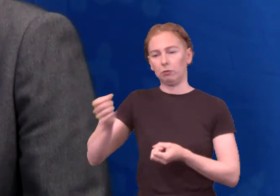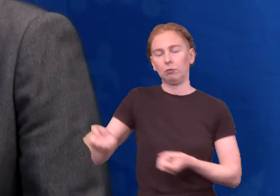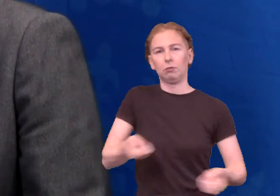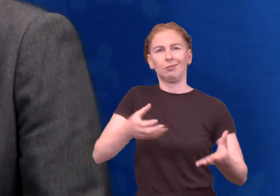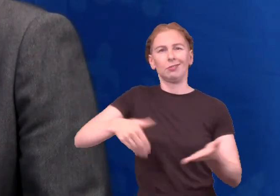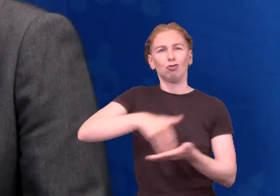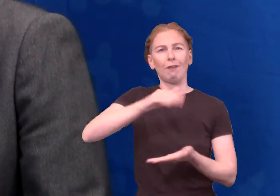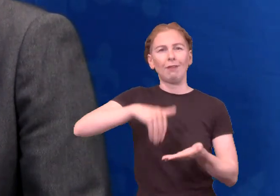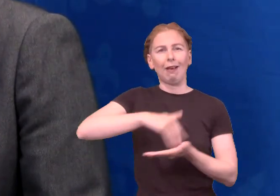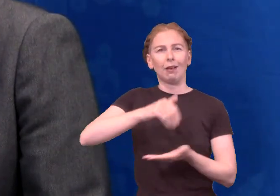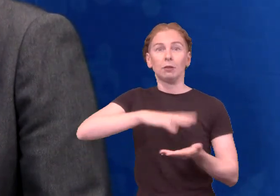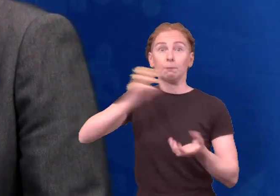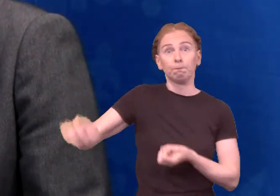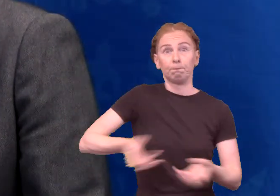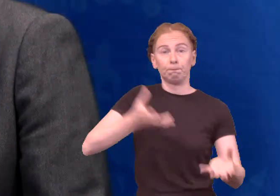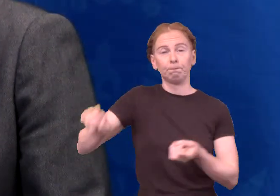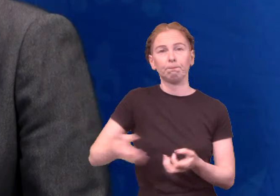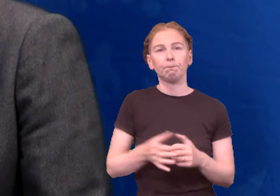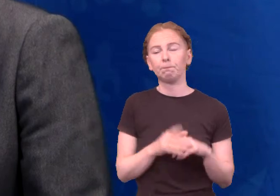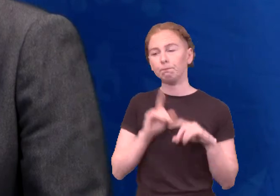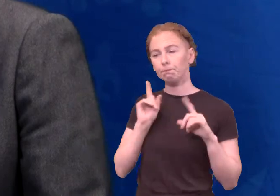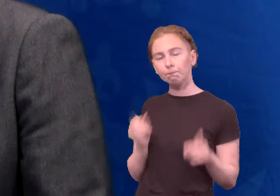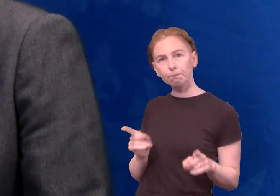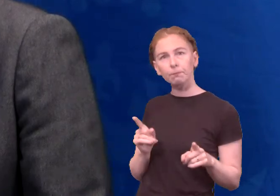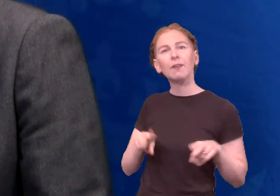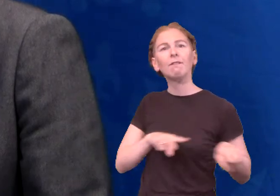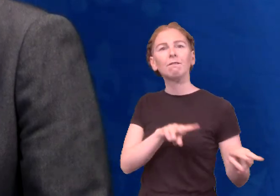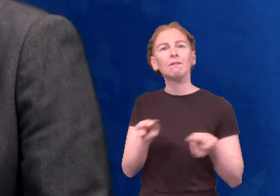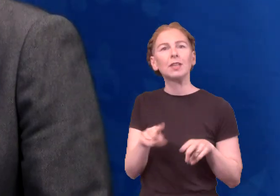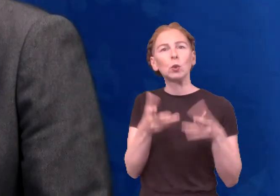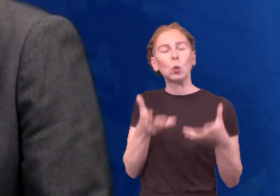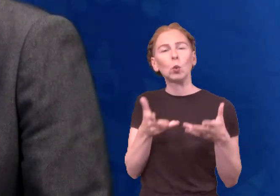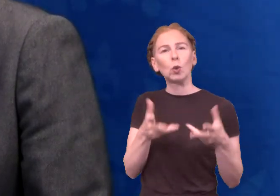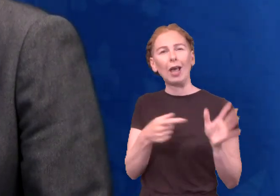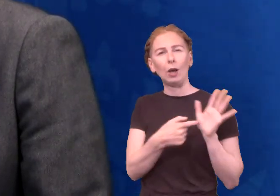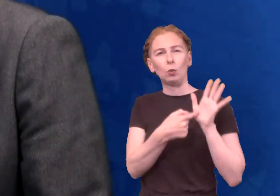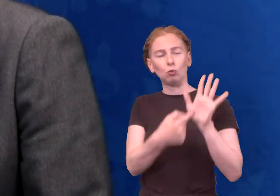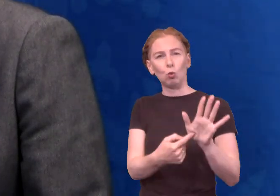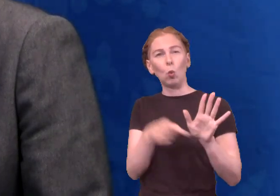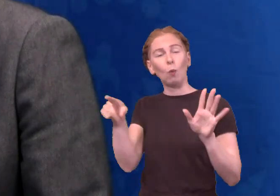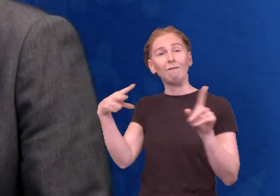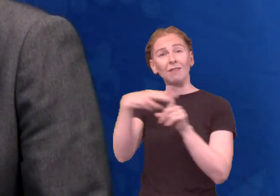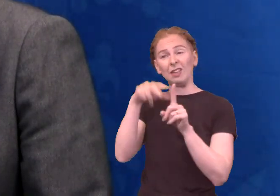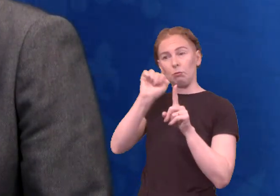video here talking about the reality of being trafficked from the perspective of the victim.